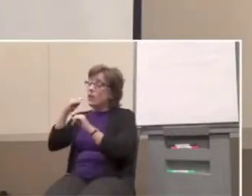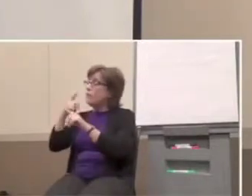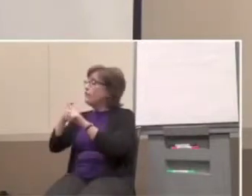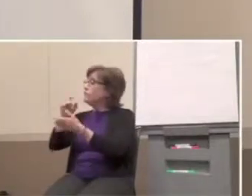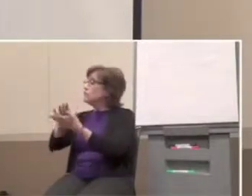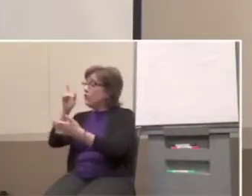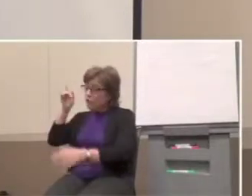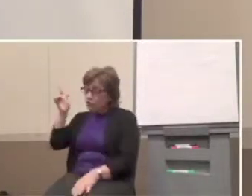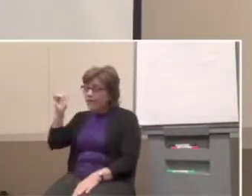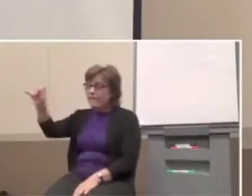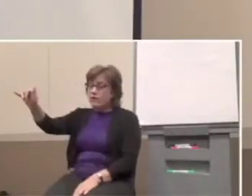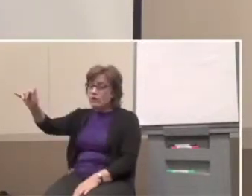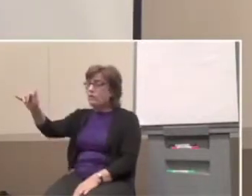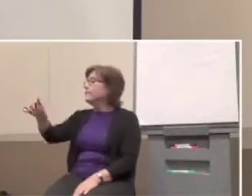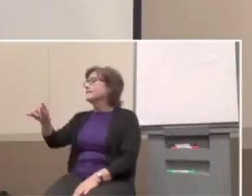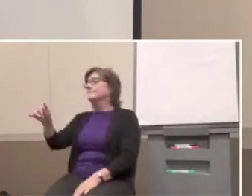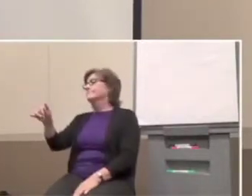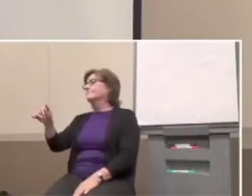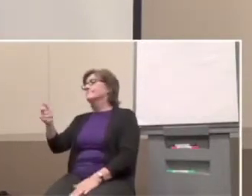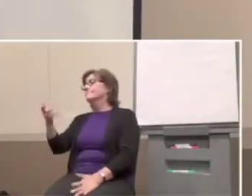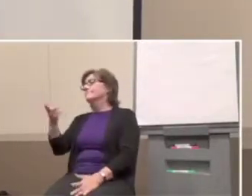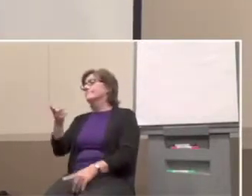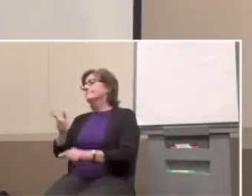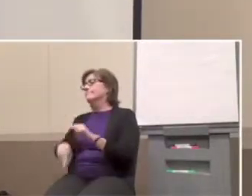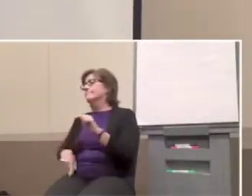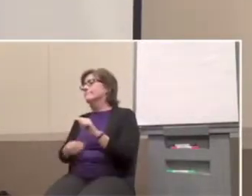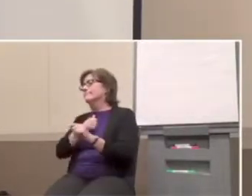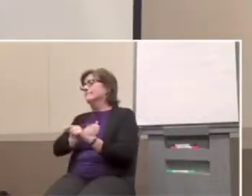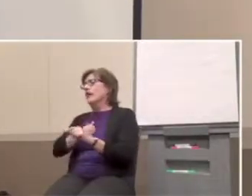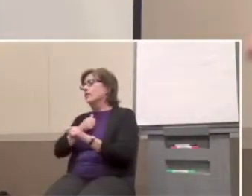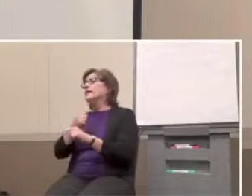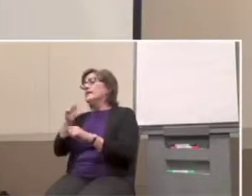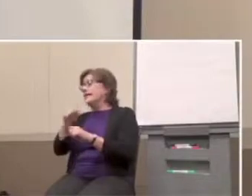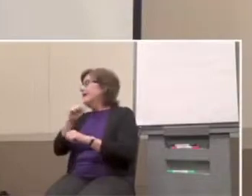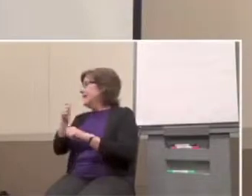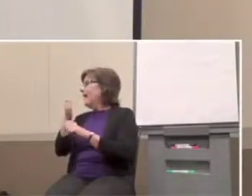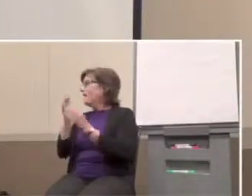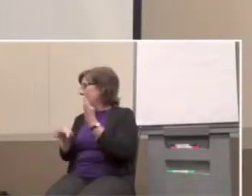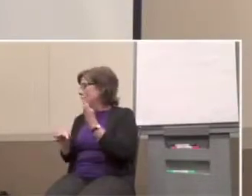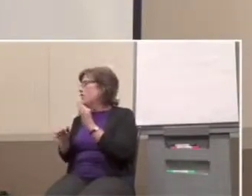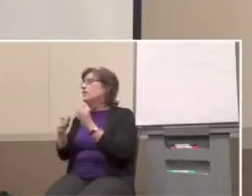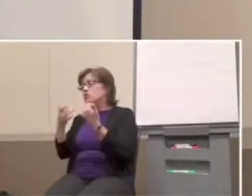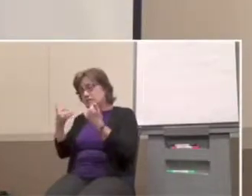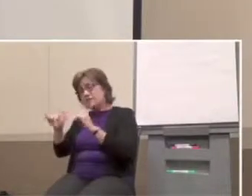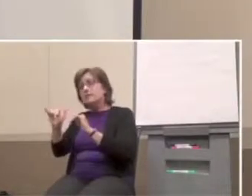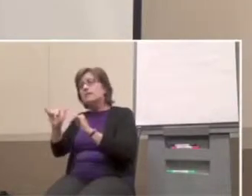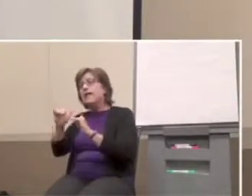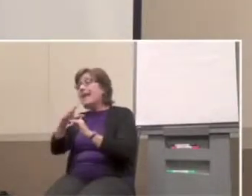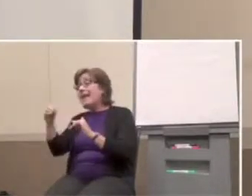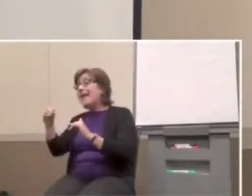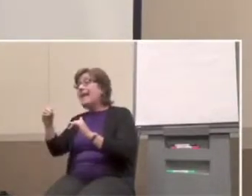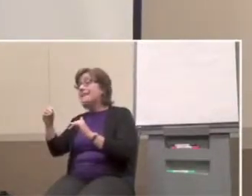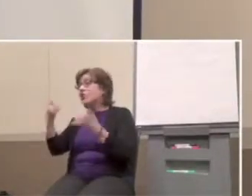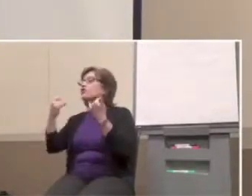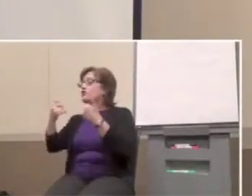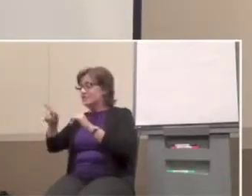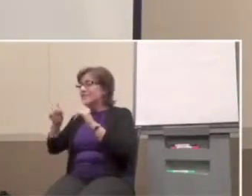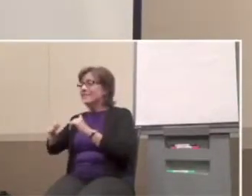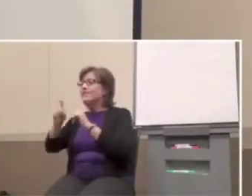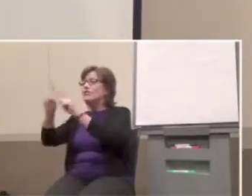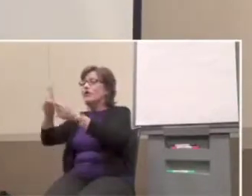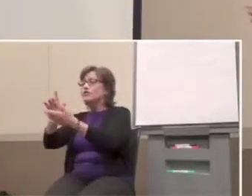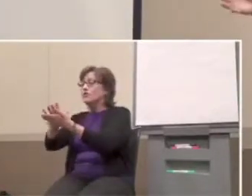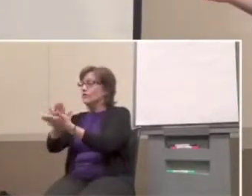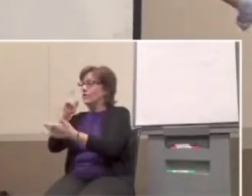However, that's not the case. I'm sorry about that. And yeah, it's unfair. And you still need to go to school. Notice I didn't say but. And you still need to go to